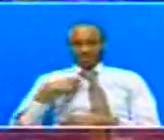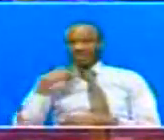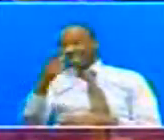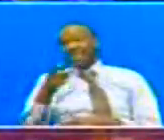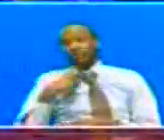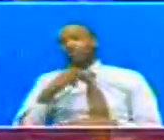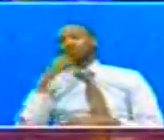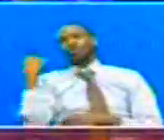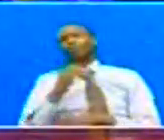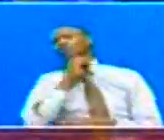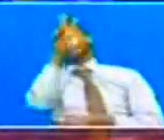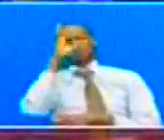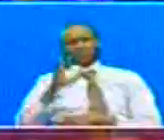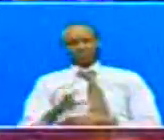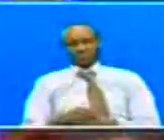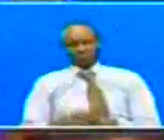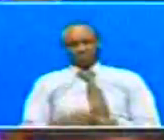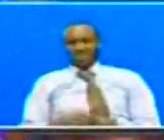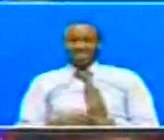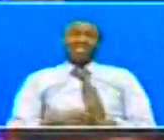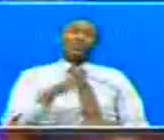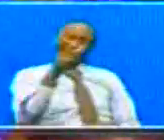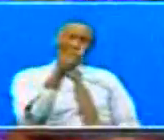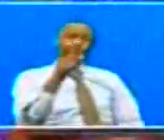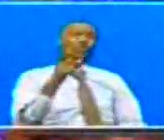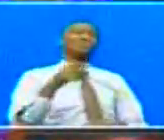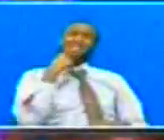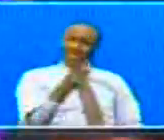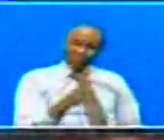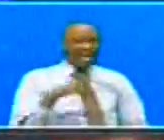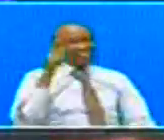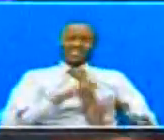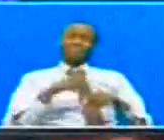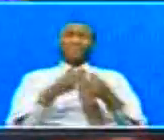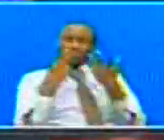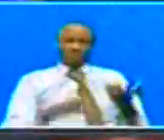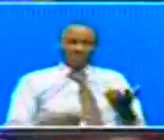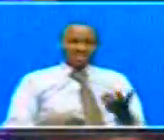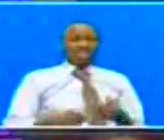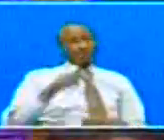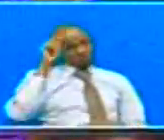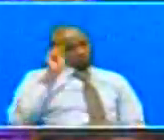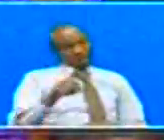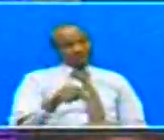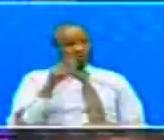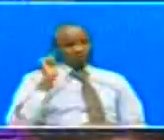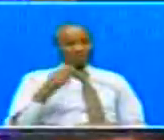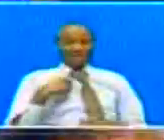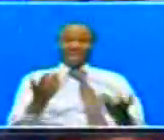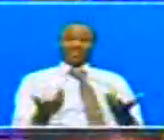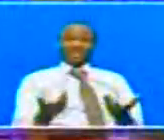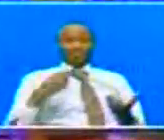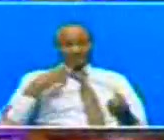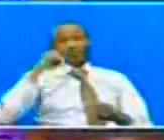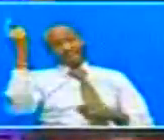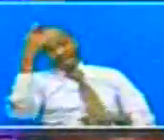shouting. Wamugunda, there comes a time when, like Winston Churchill said, that you must attack it from the air, the land, the sea,